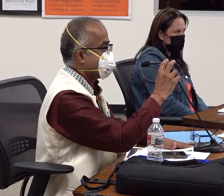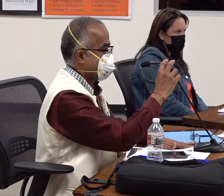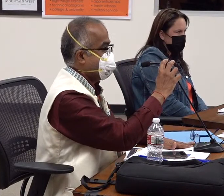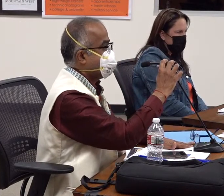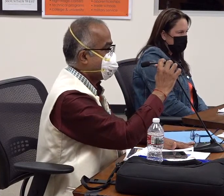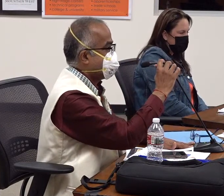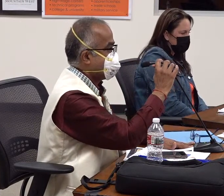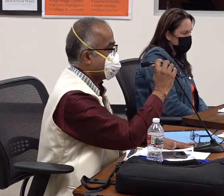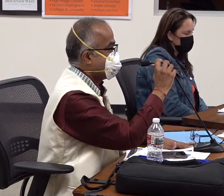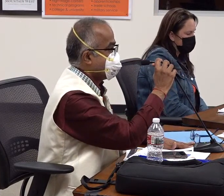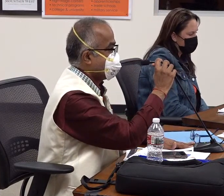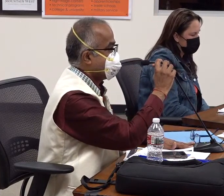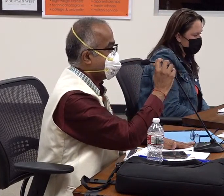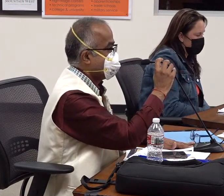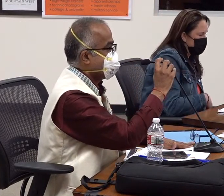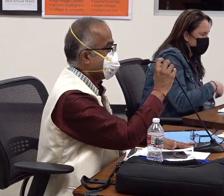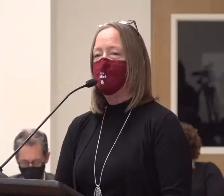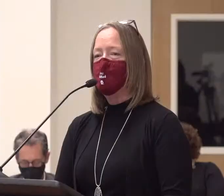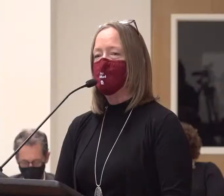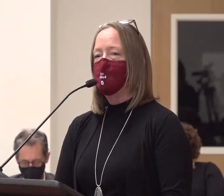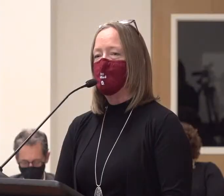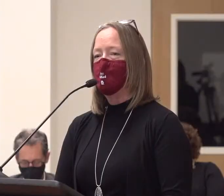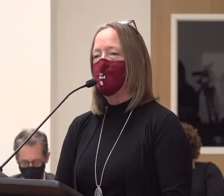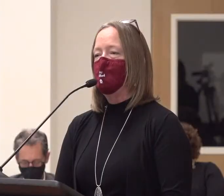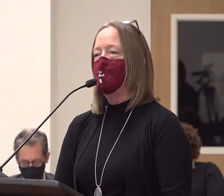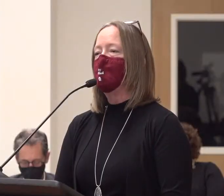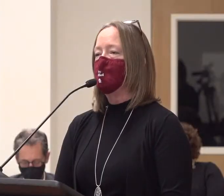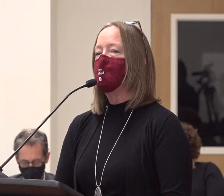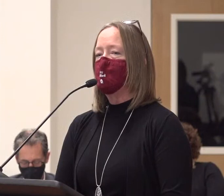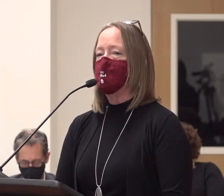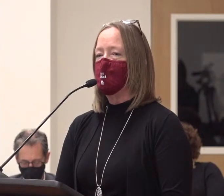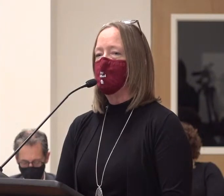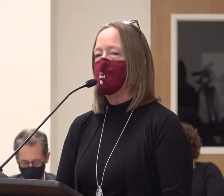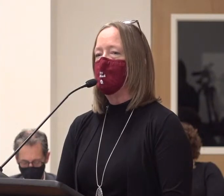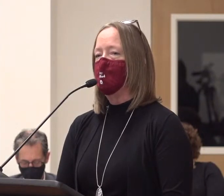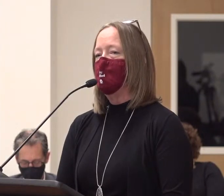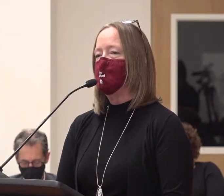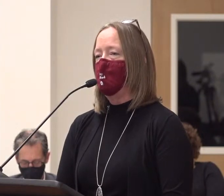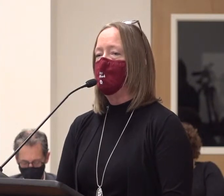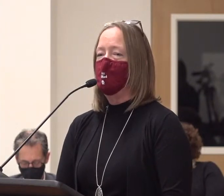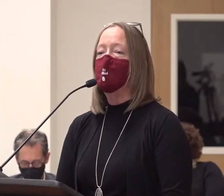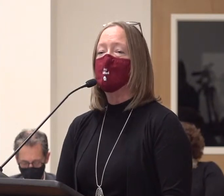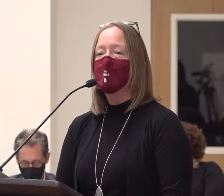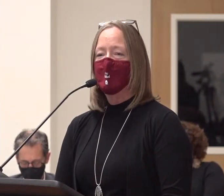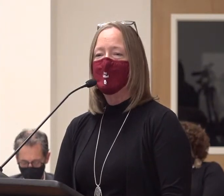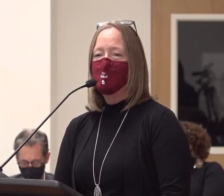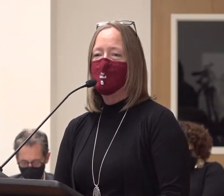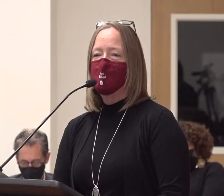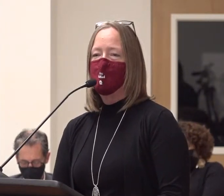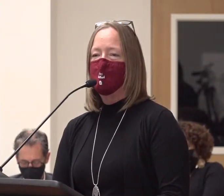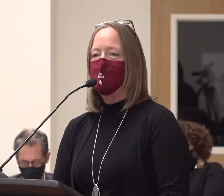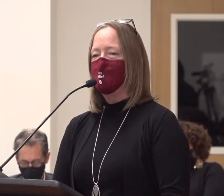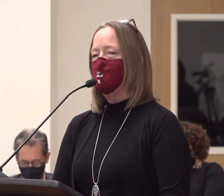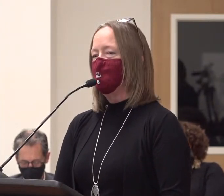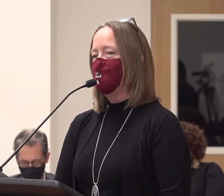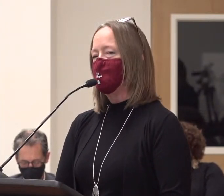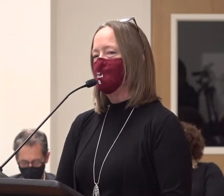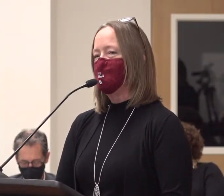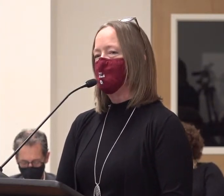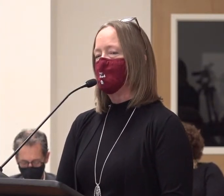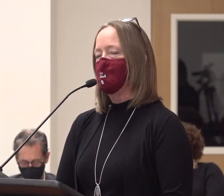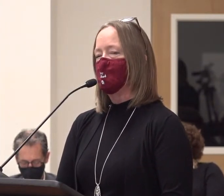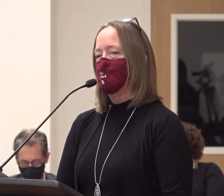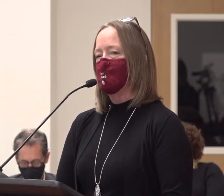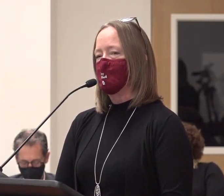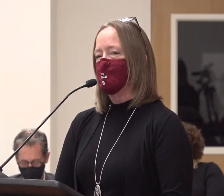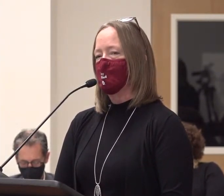pride. Yep. That's what we see on their faces when they graduate from transition program, because they have a plan. And I really written